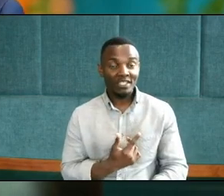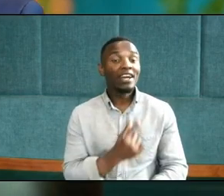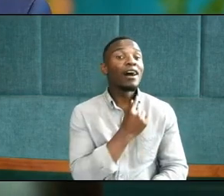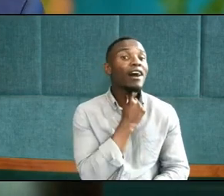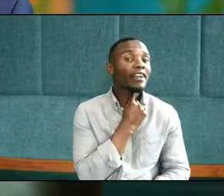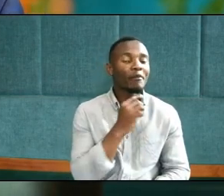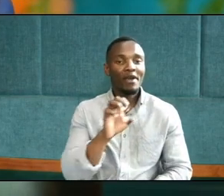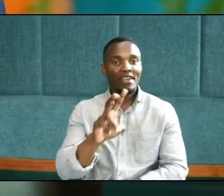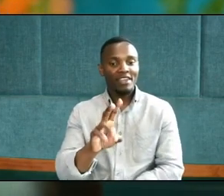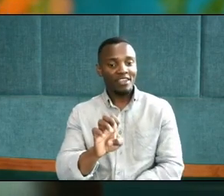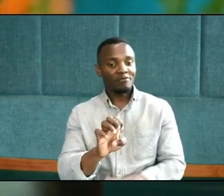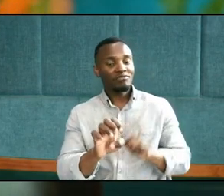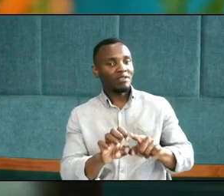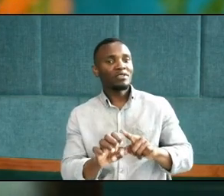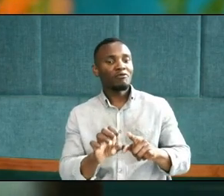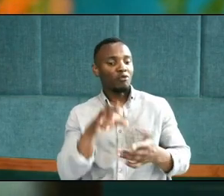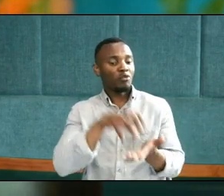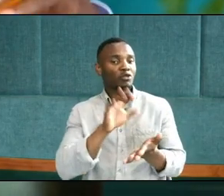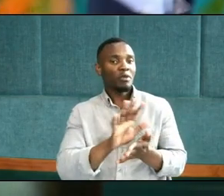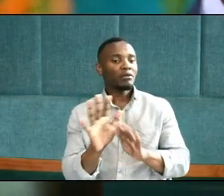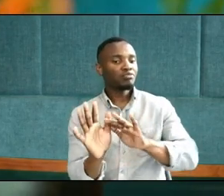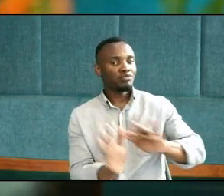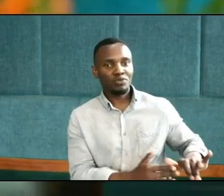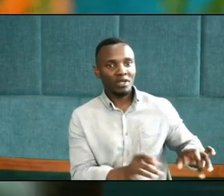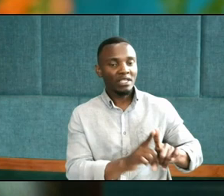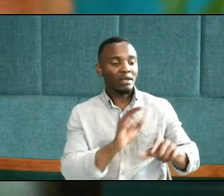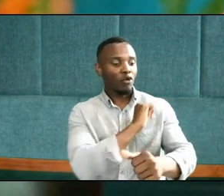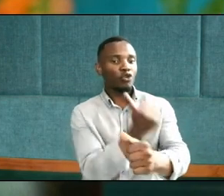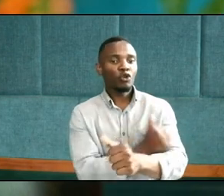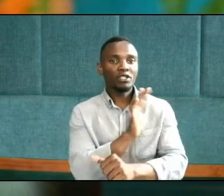and Eve lost their position and also their authority.